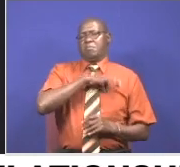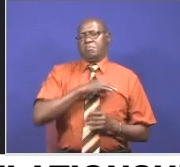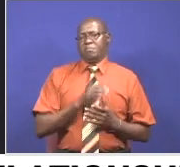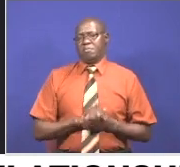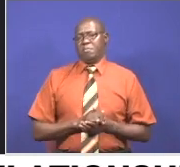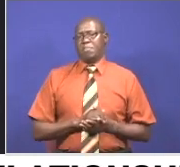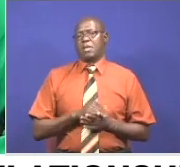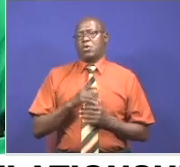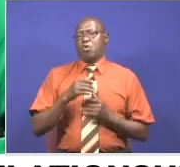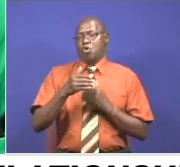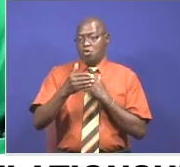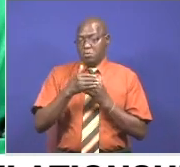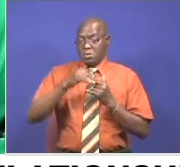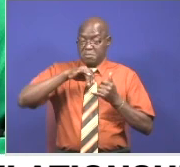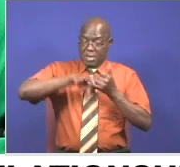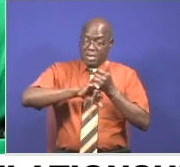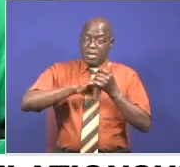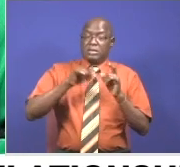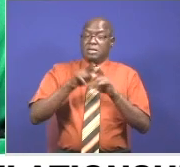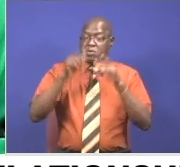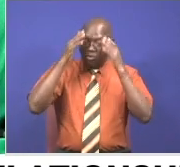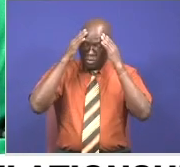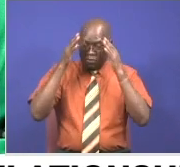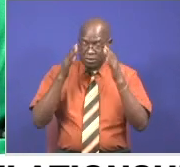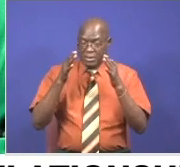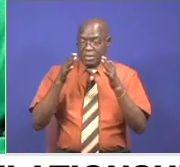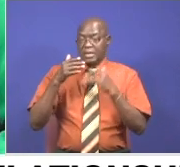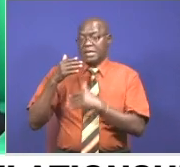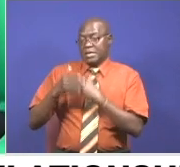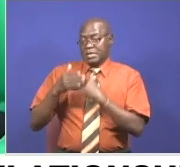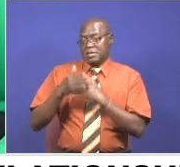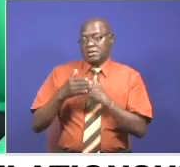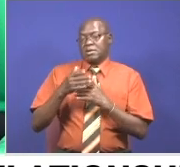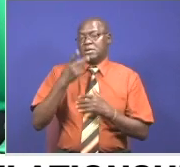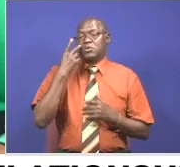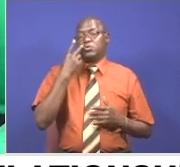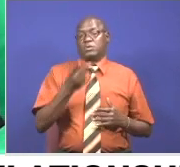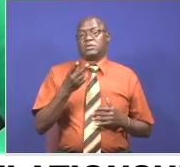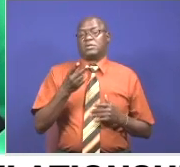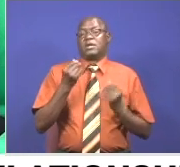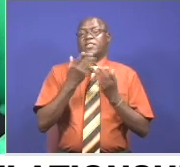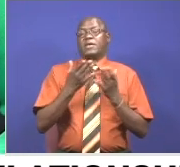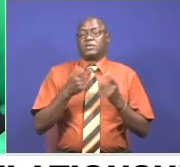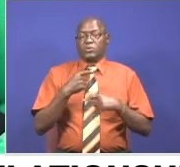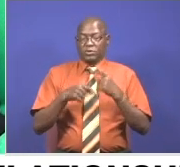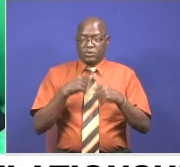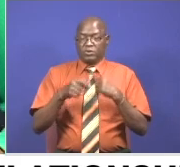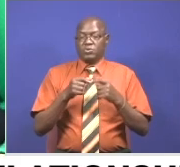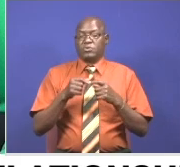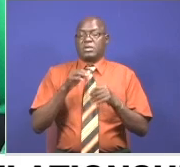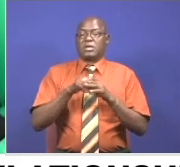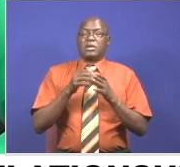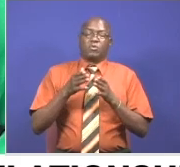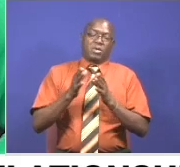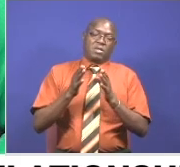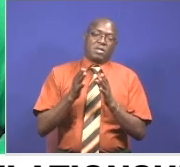you're almost getting married and you are committed, in a committed relationship, that you see things are going in a way that there's a